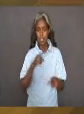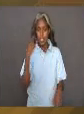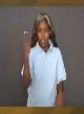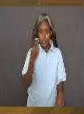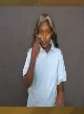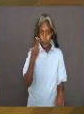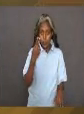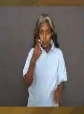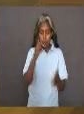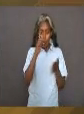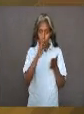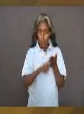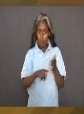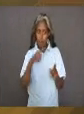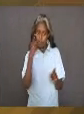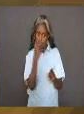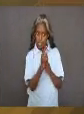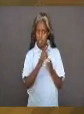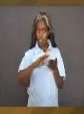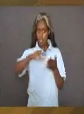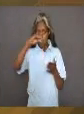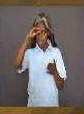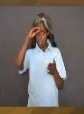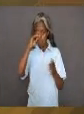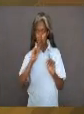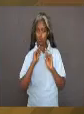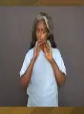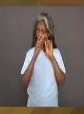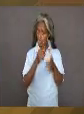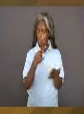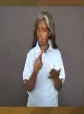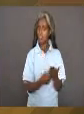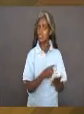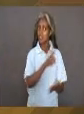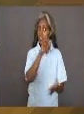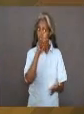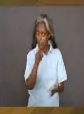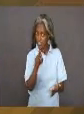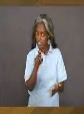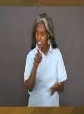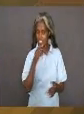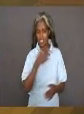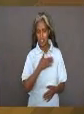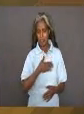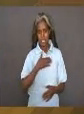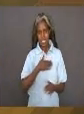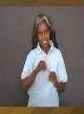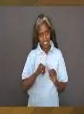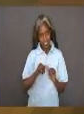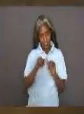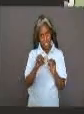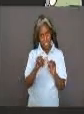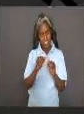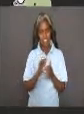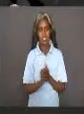Use what you have just learned to answer this question. Please go ahead.